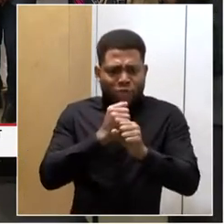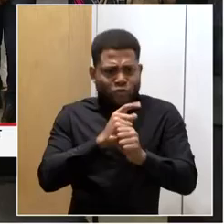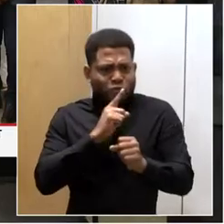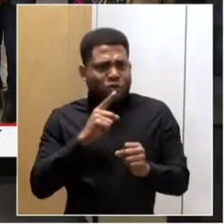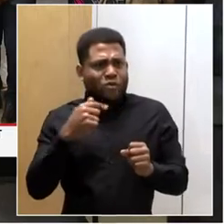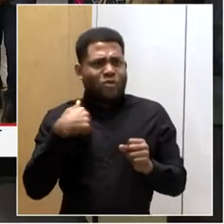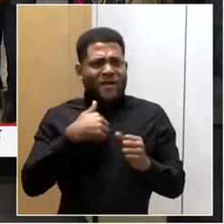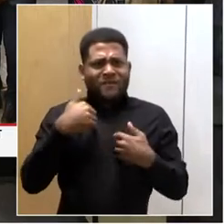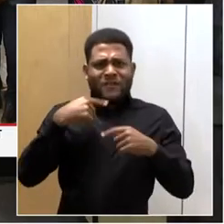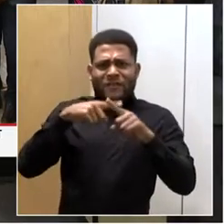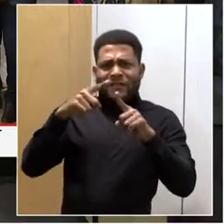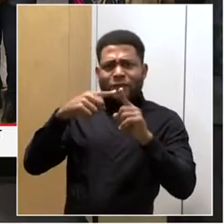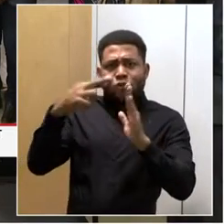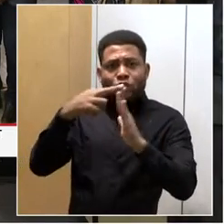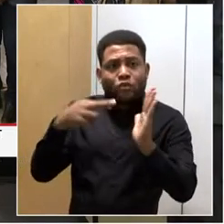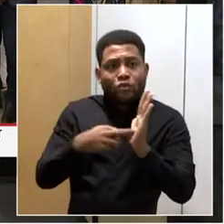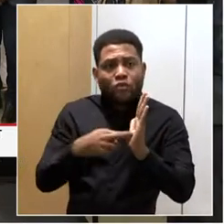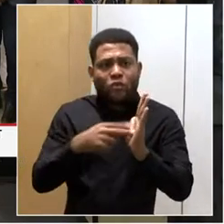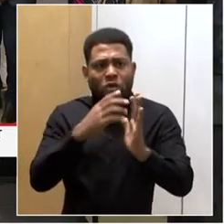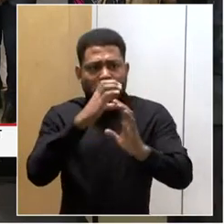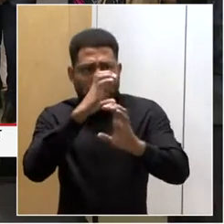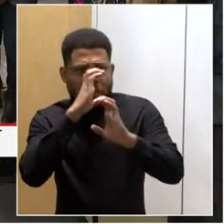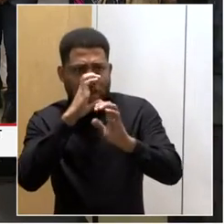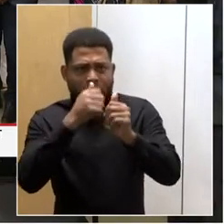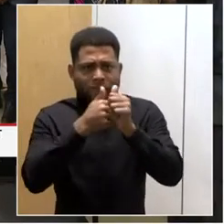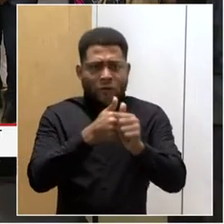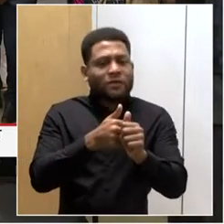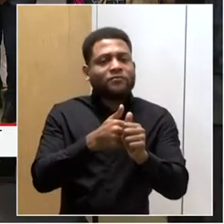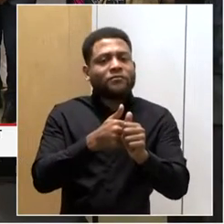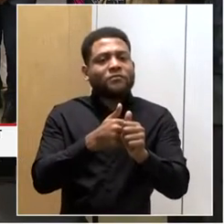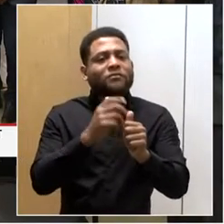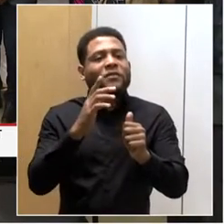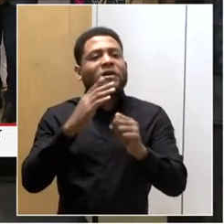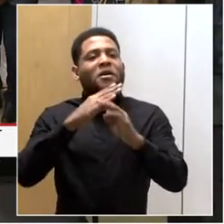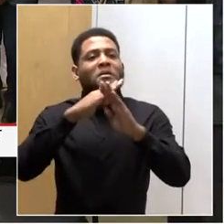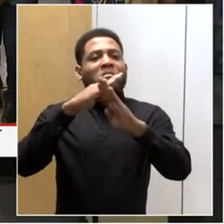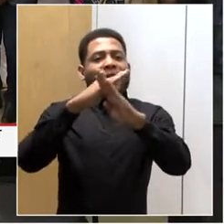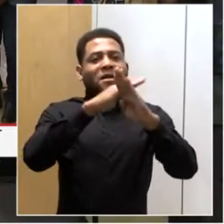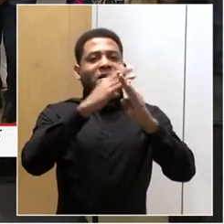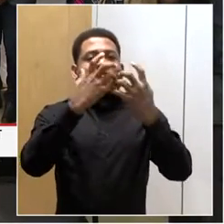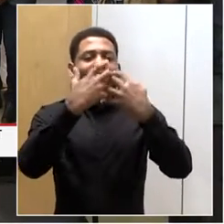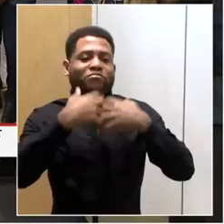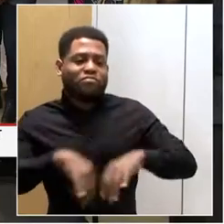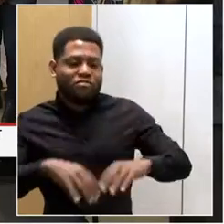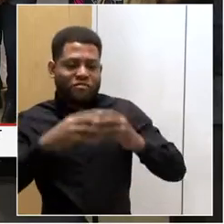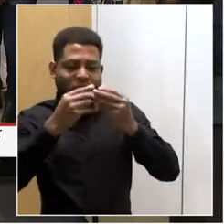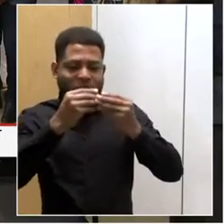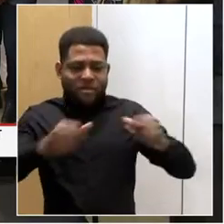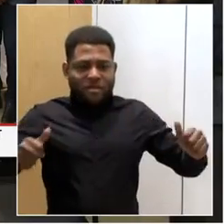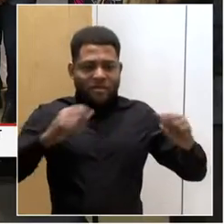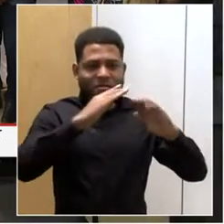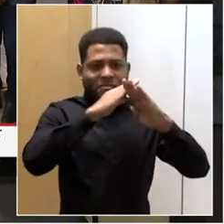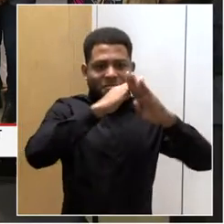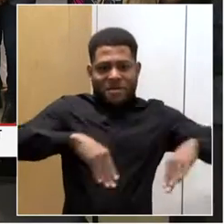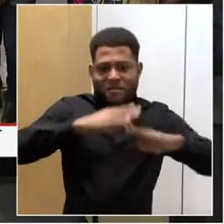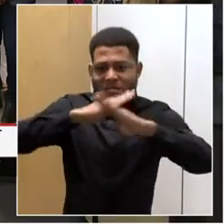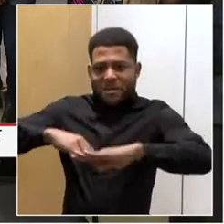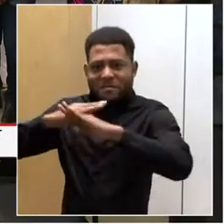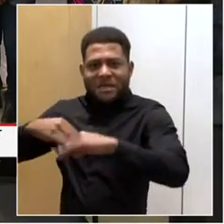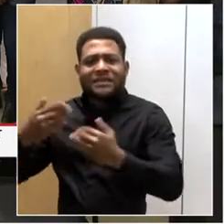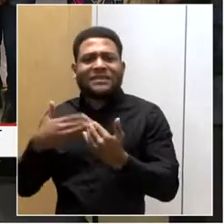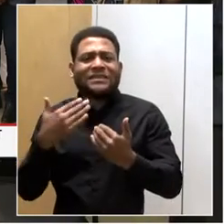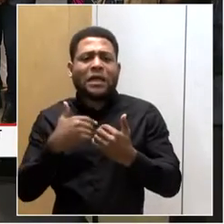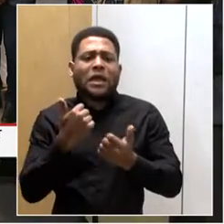efficient for those businesses that are trying to get to work and attract more people to the District of Columbia and employ more of our